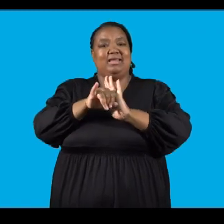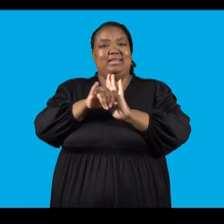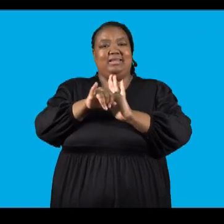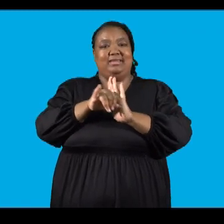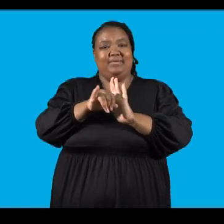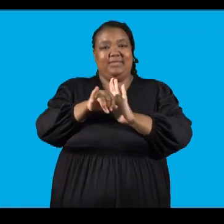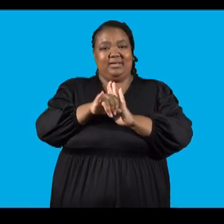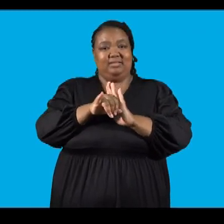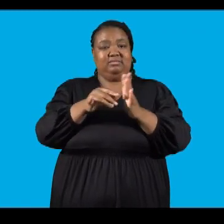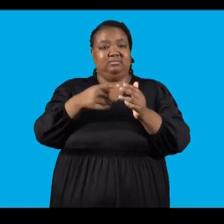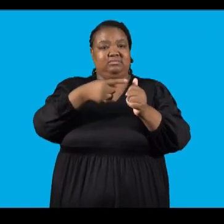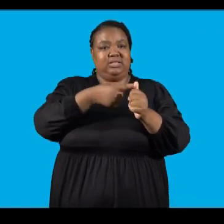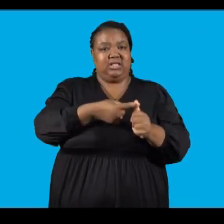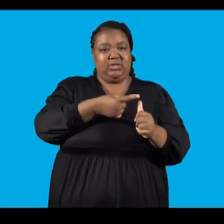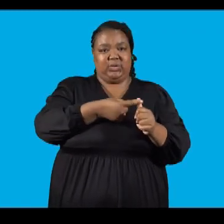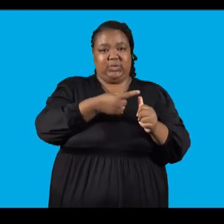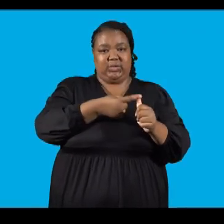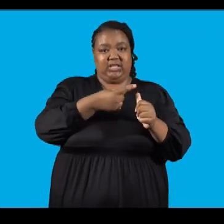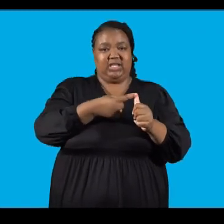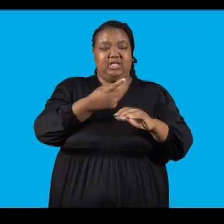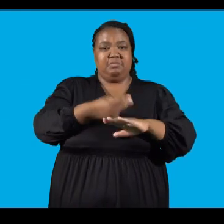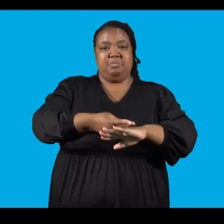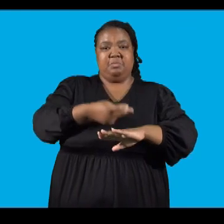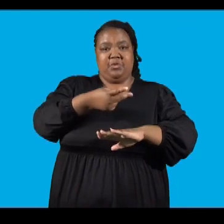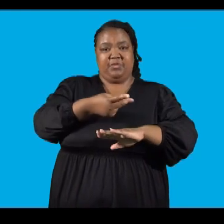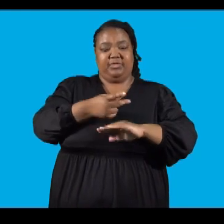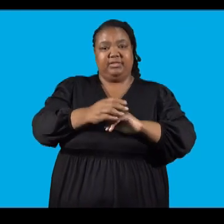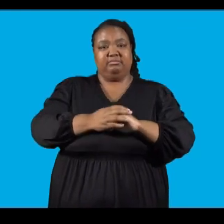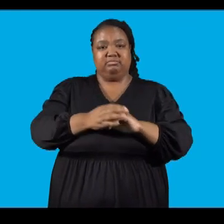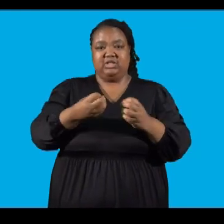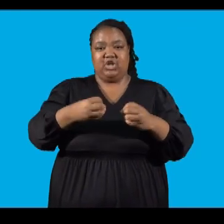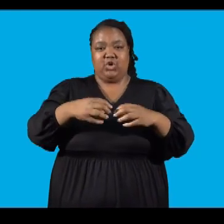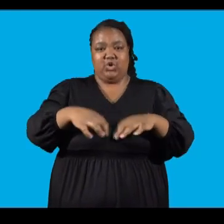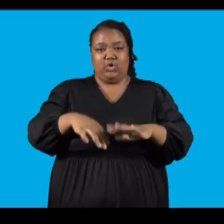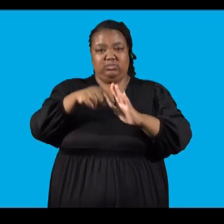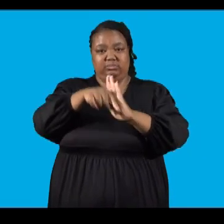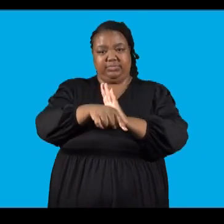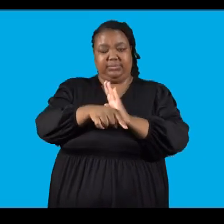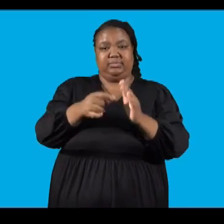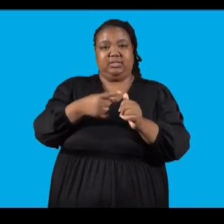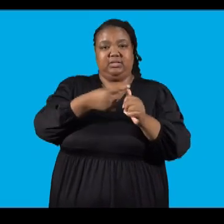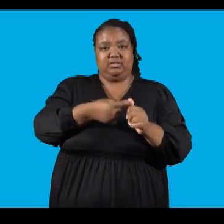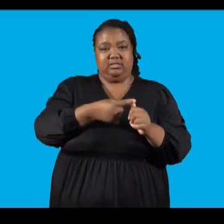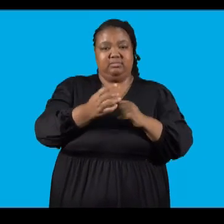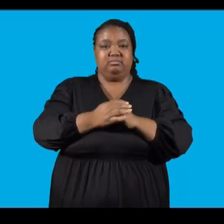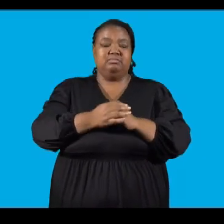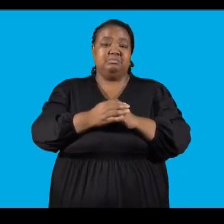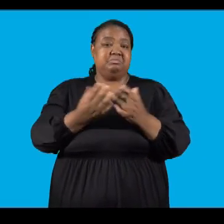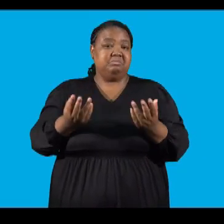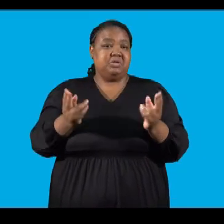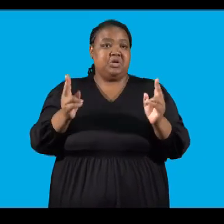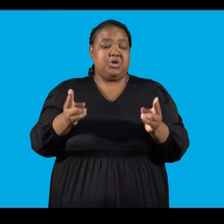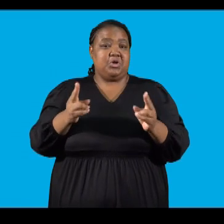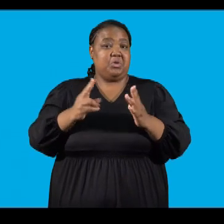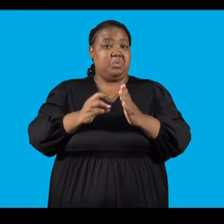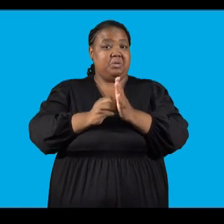to identify and calculate the profits and losses. Common